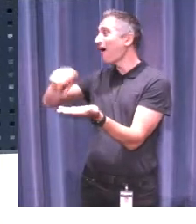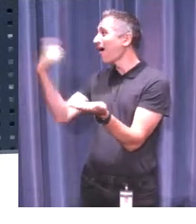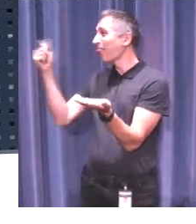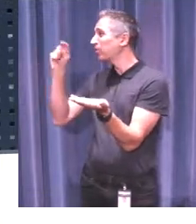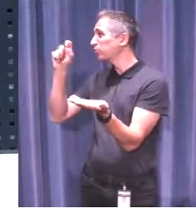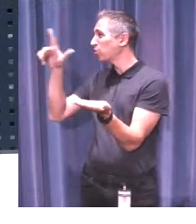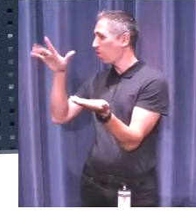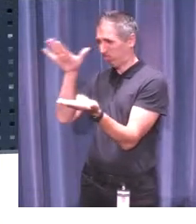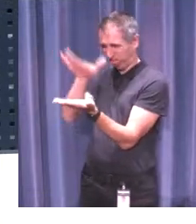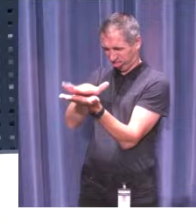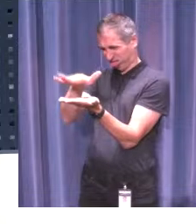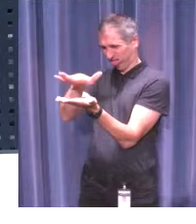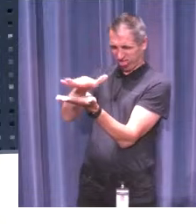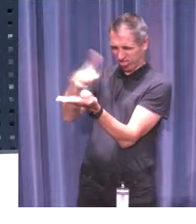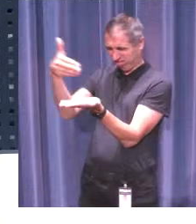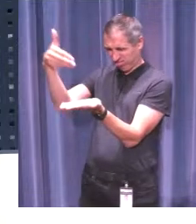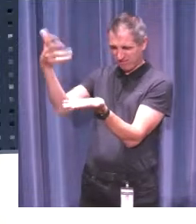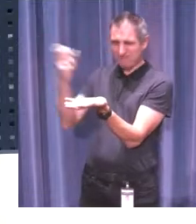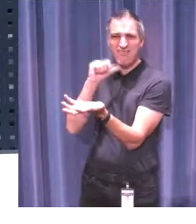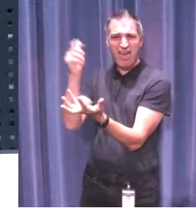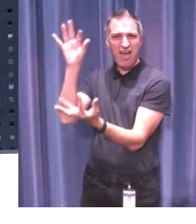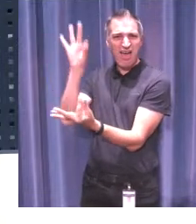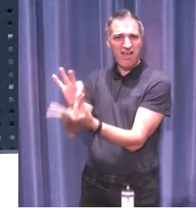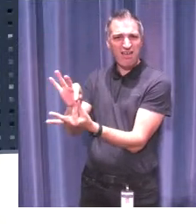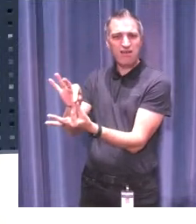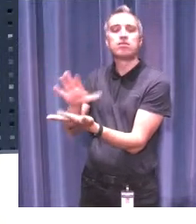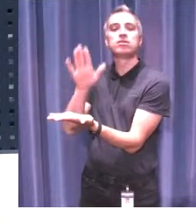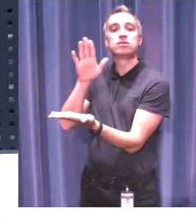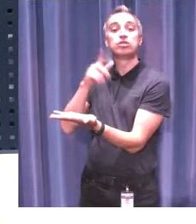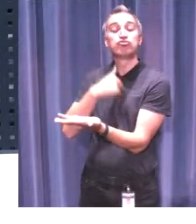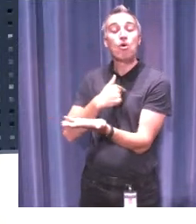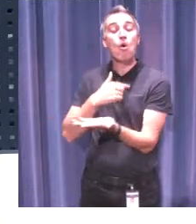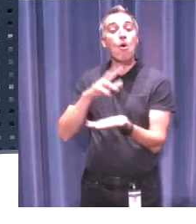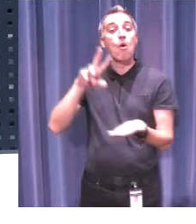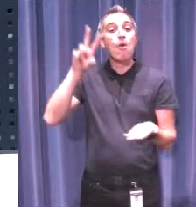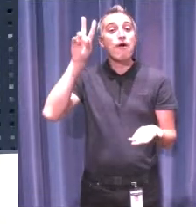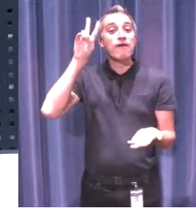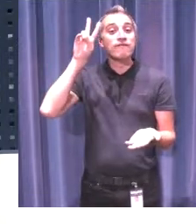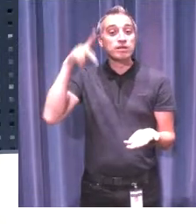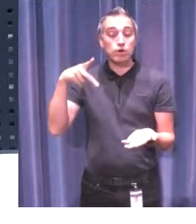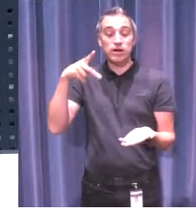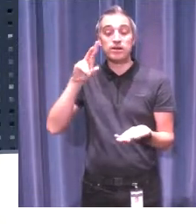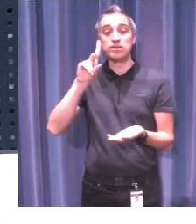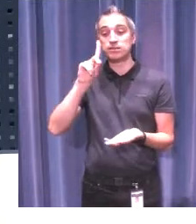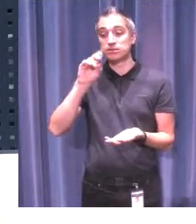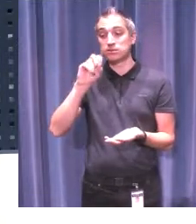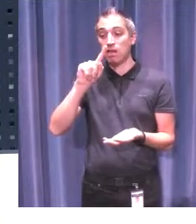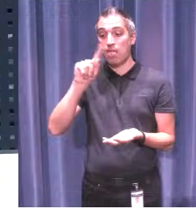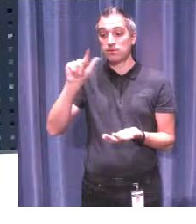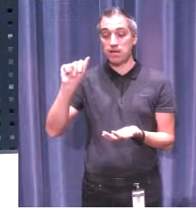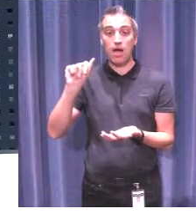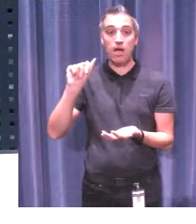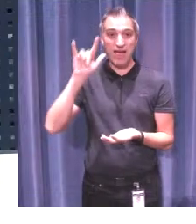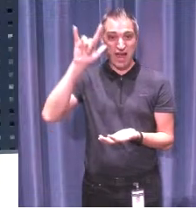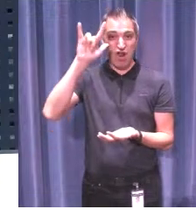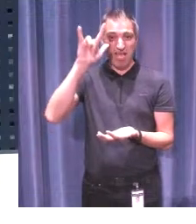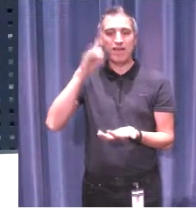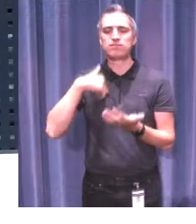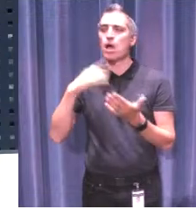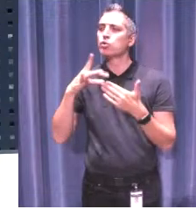aircraft. So I was given a vice president of Delta Airlines a tour, and I took him